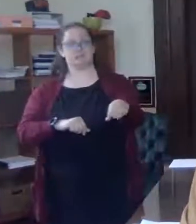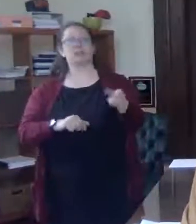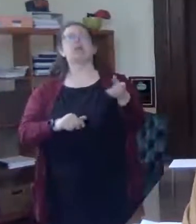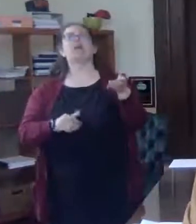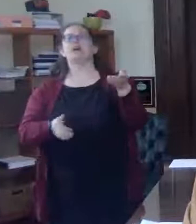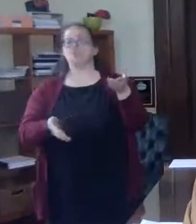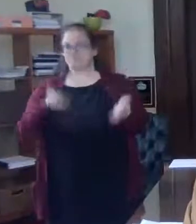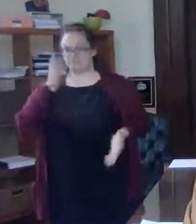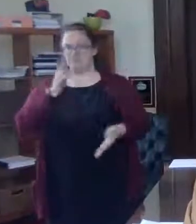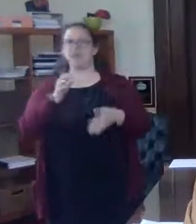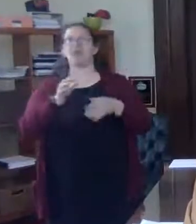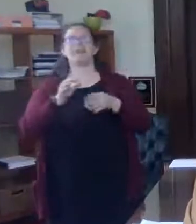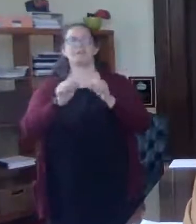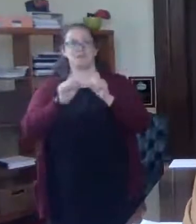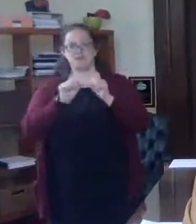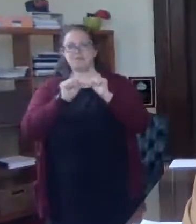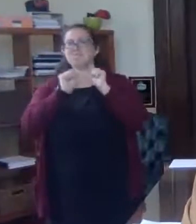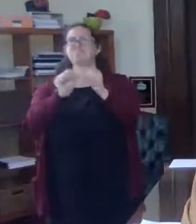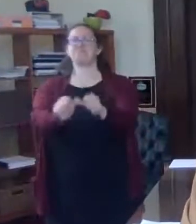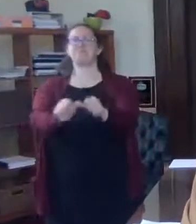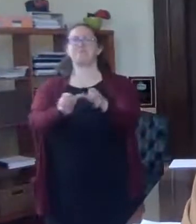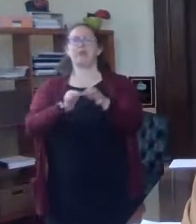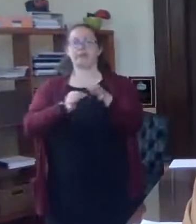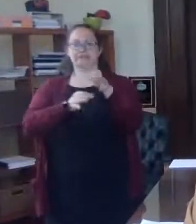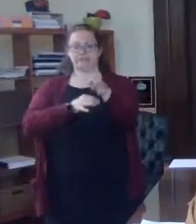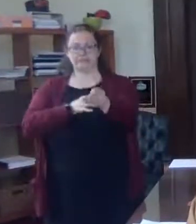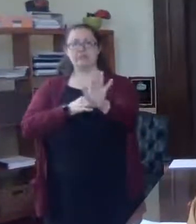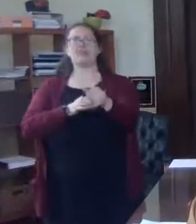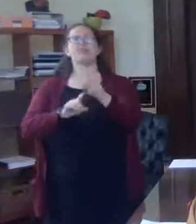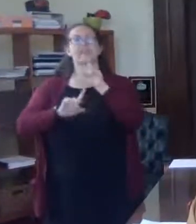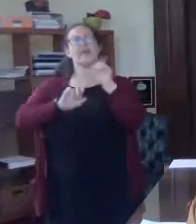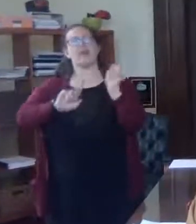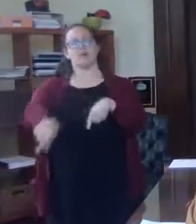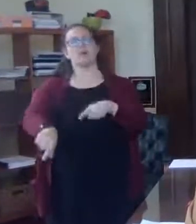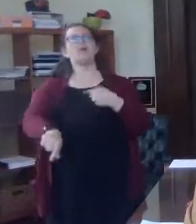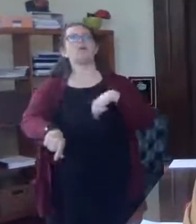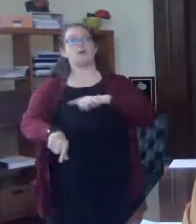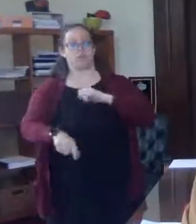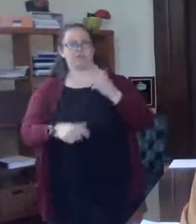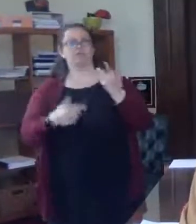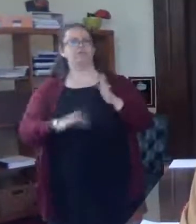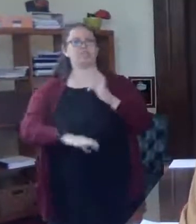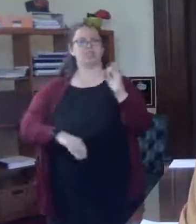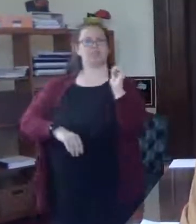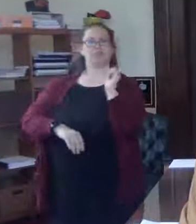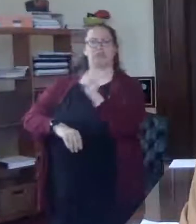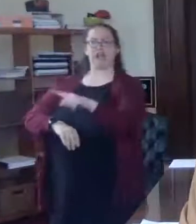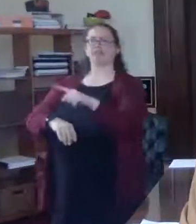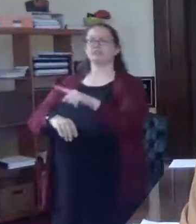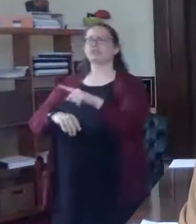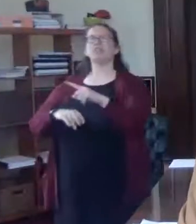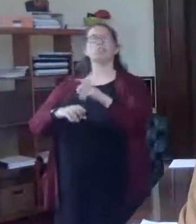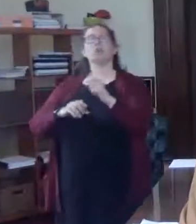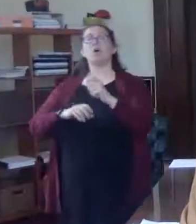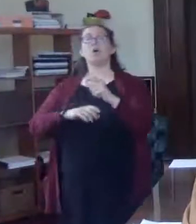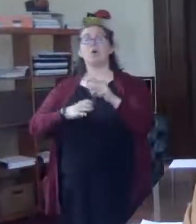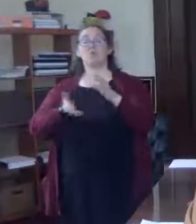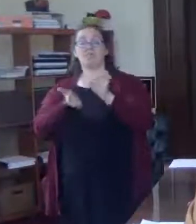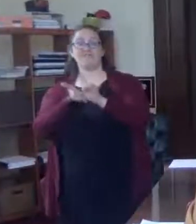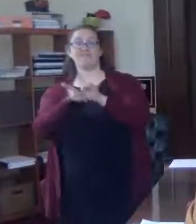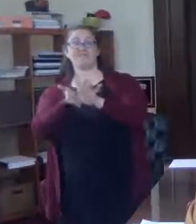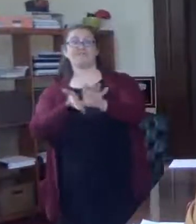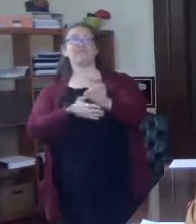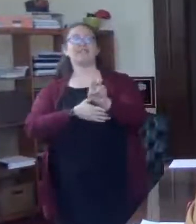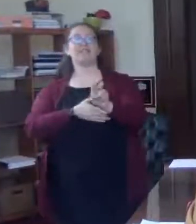done today, but we have asked them to extend that order to stay evictions during this